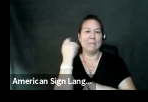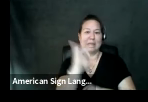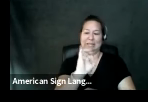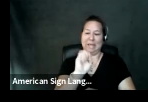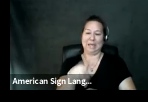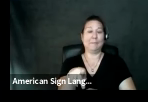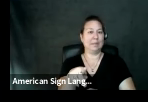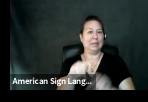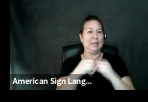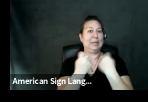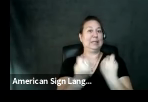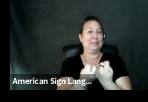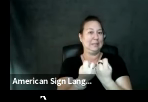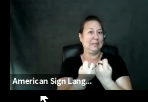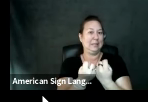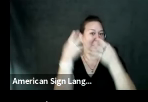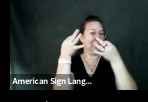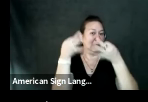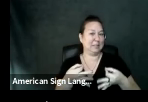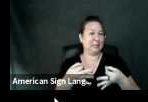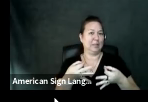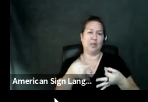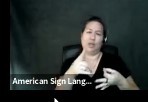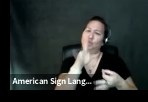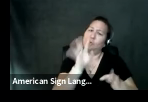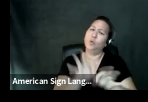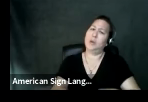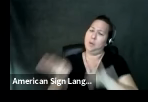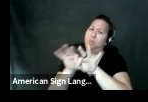decision and you are a critical part of that IEP team.